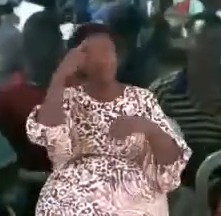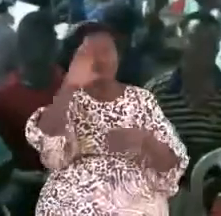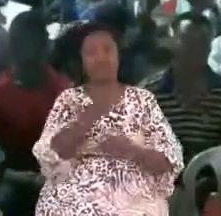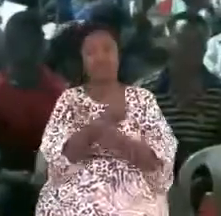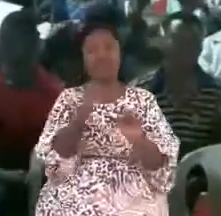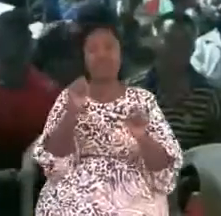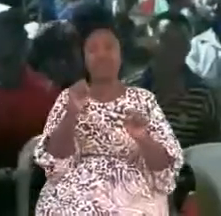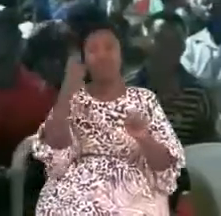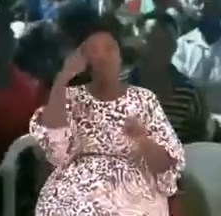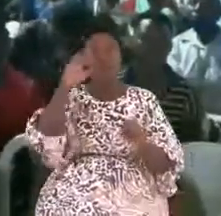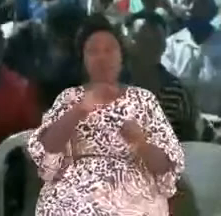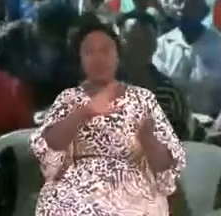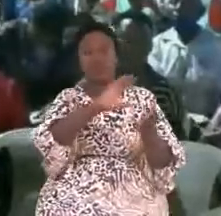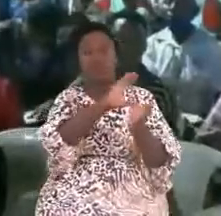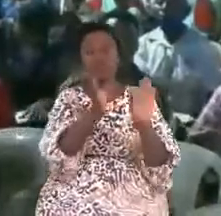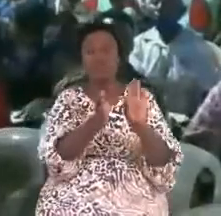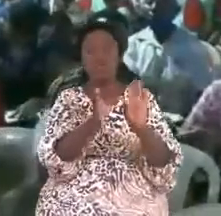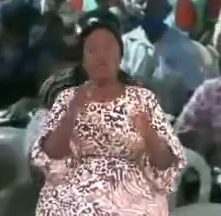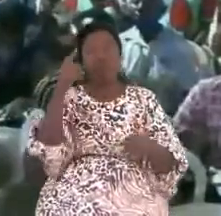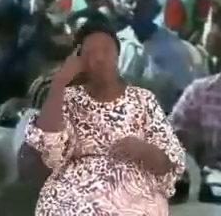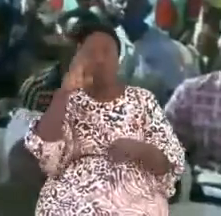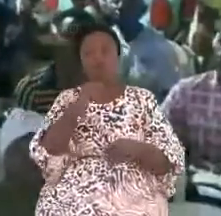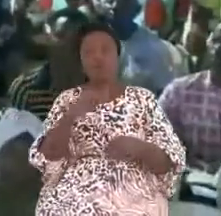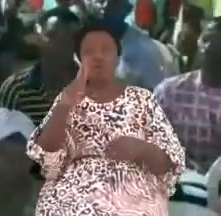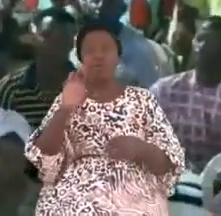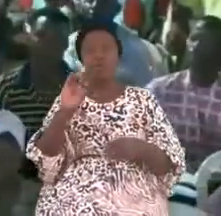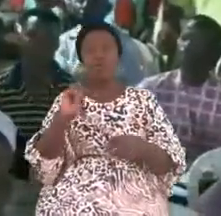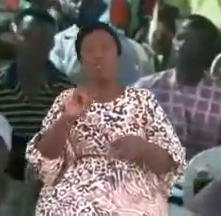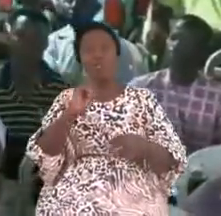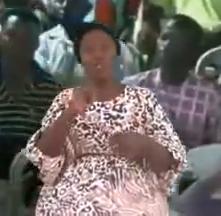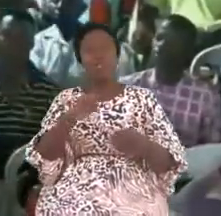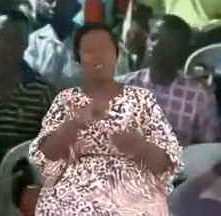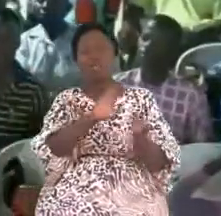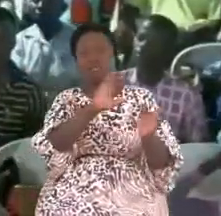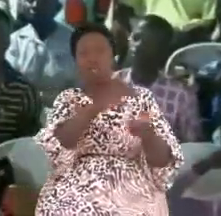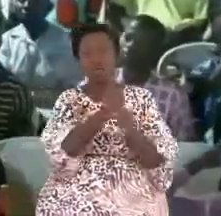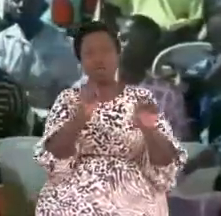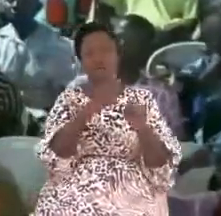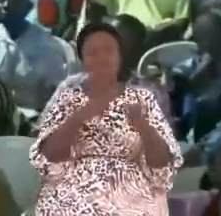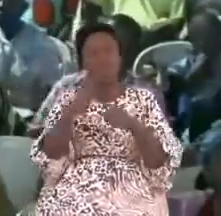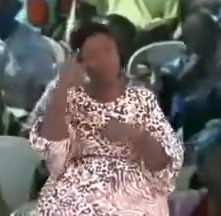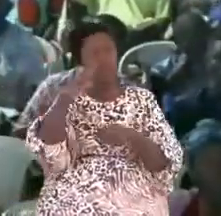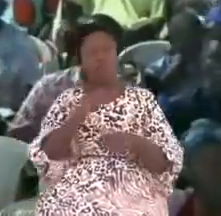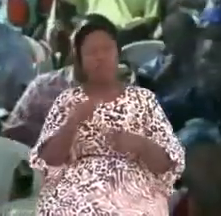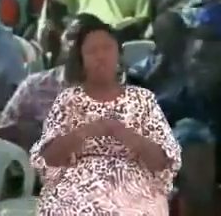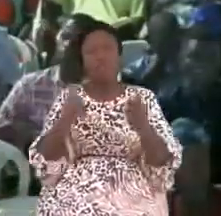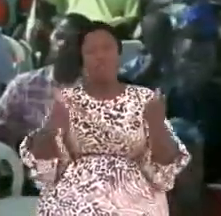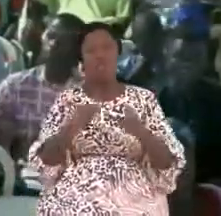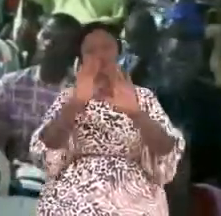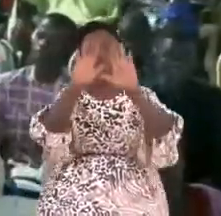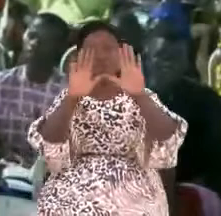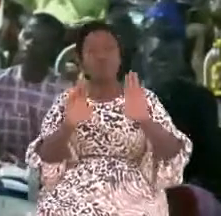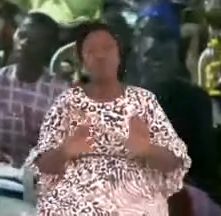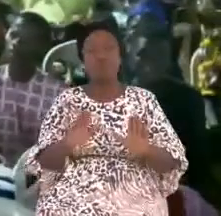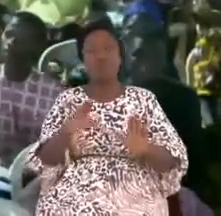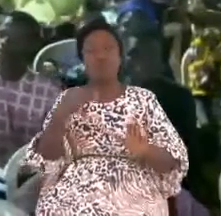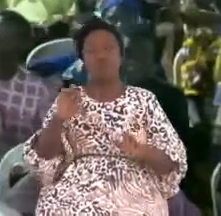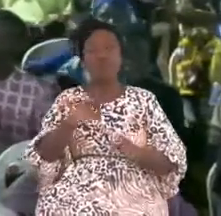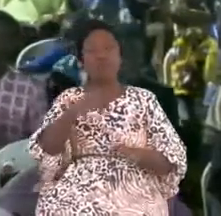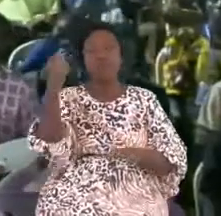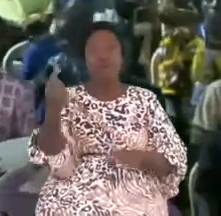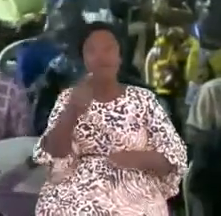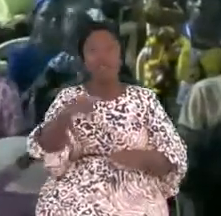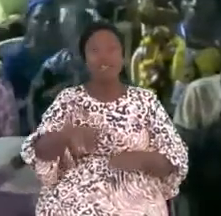for your conversion for your regeneration and for the great miracle of everlasting of